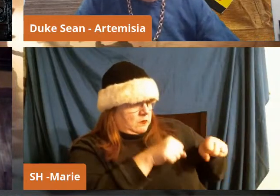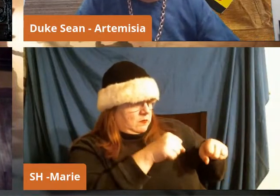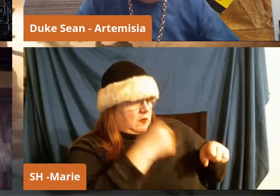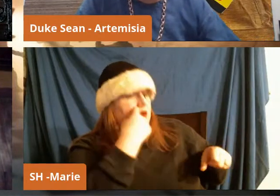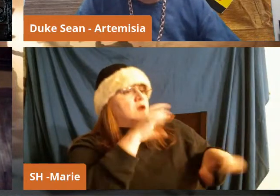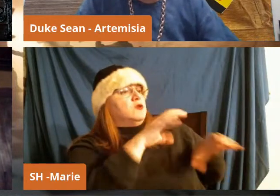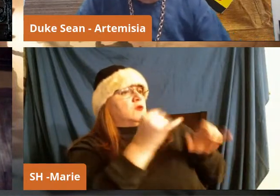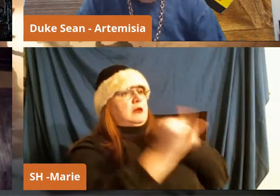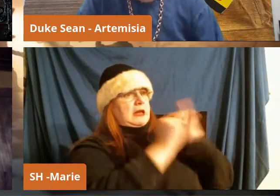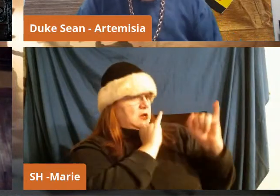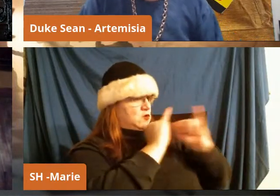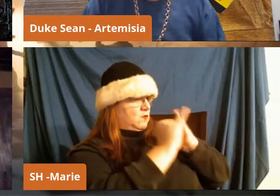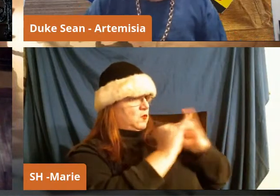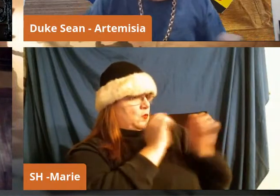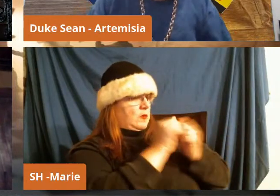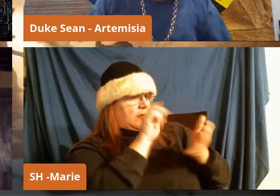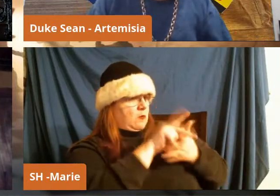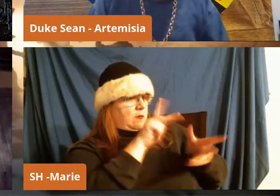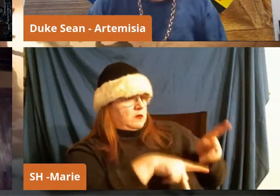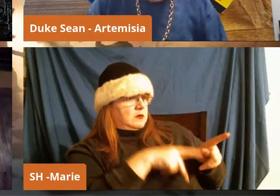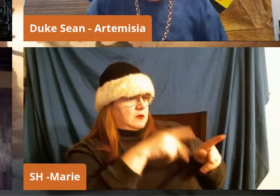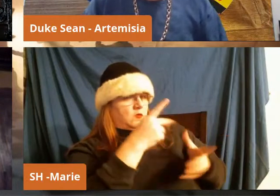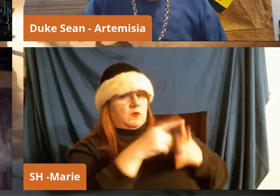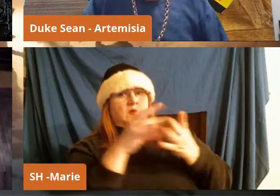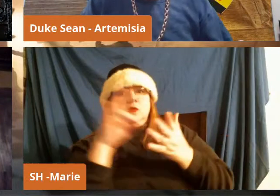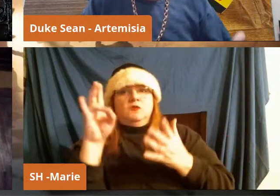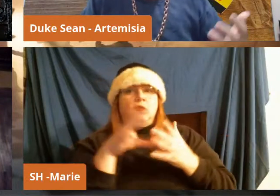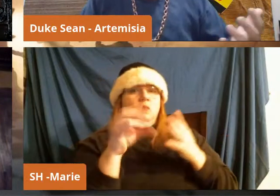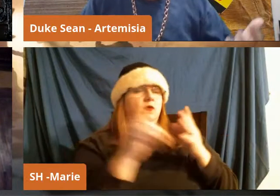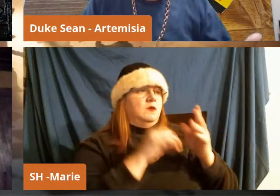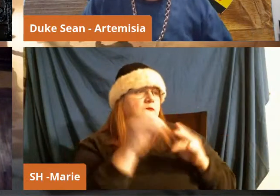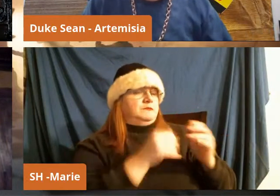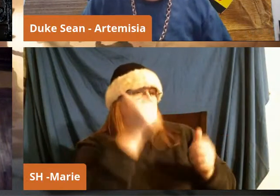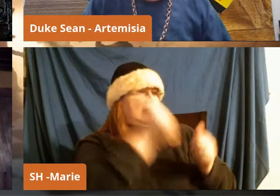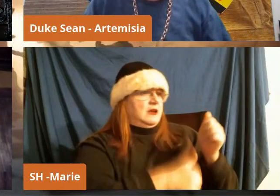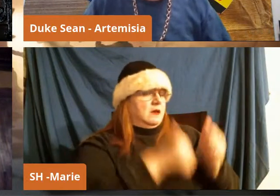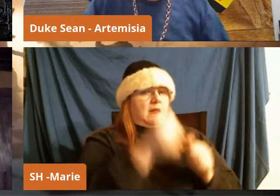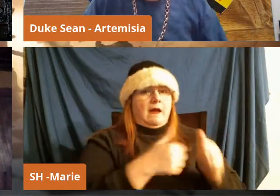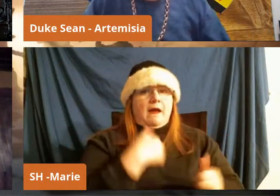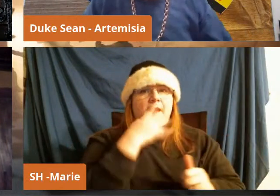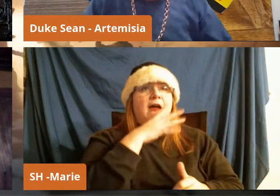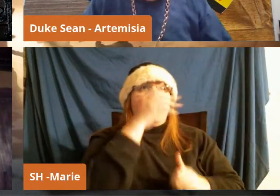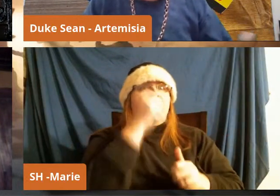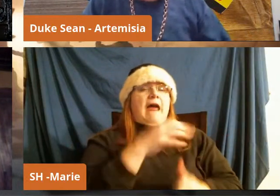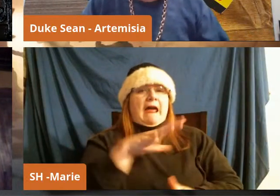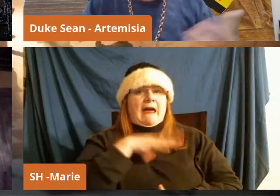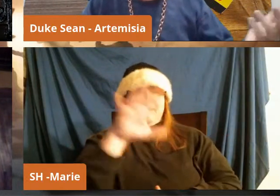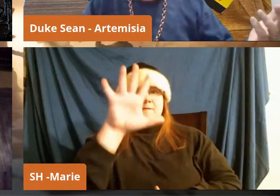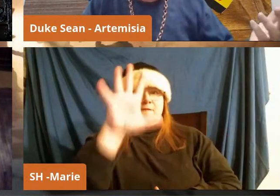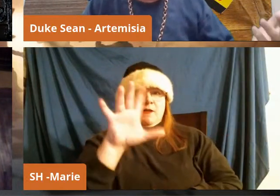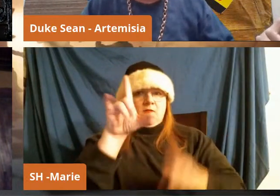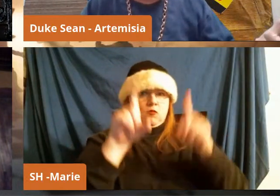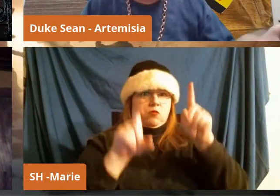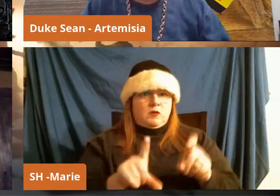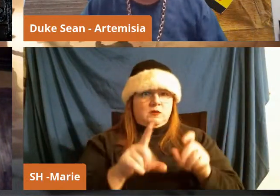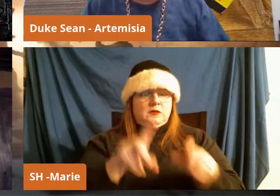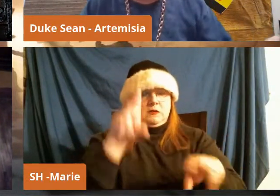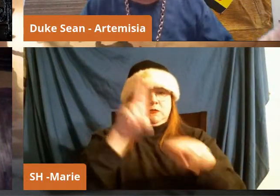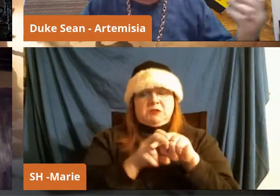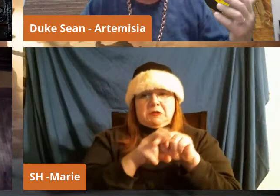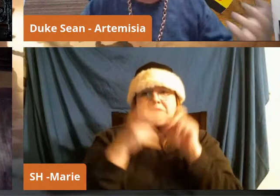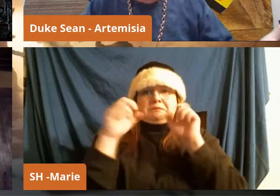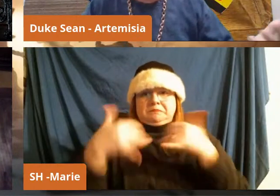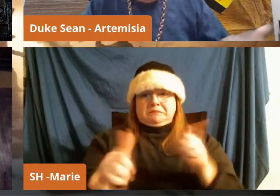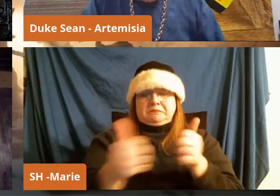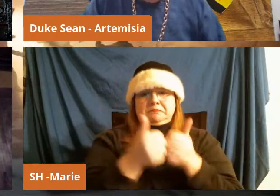an interview, which is what we had our Chosen Seven do. Like, you each get like up to 5 questions. You play a game, you sit down for